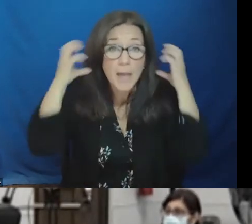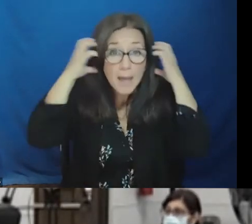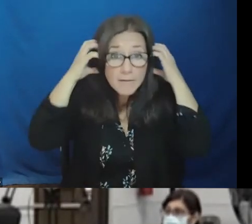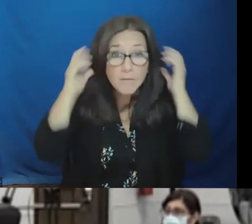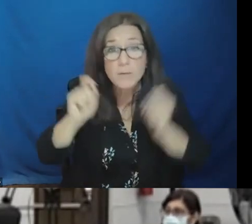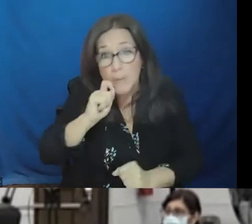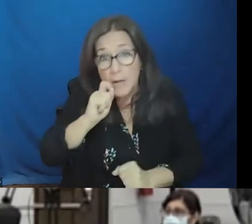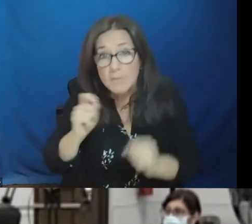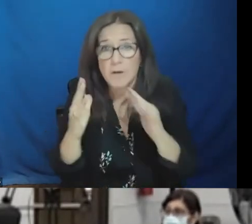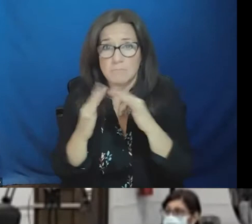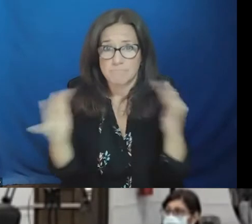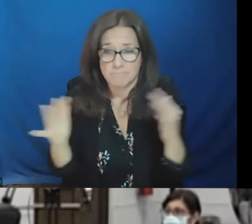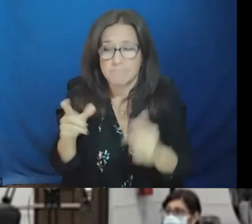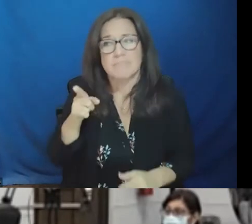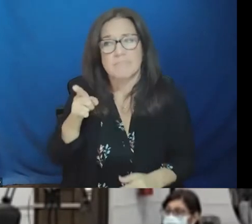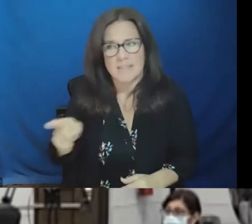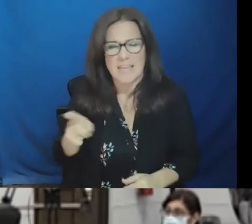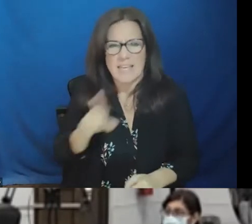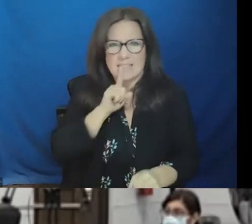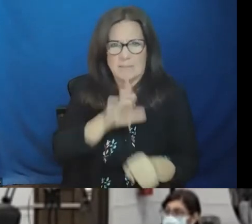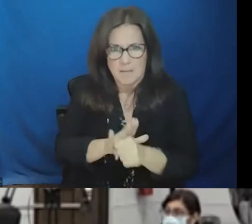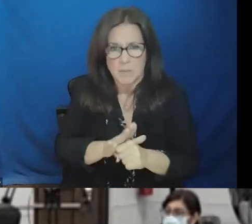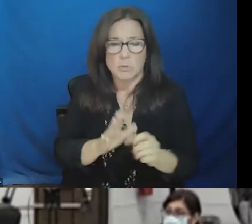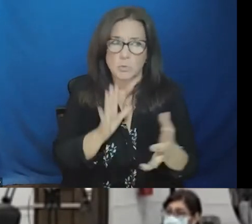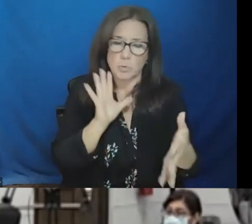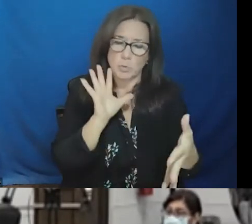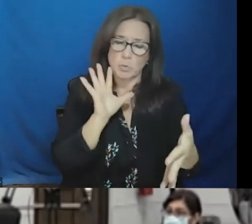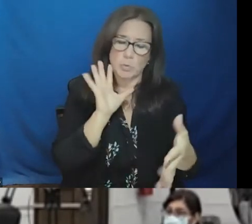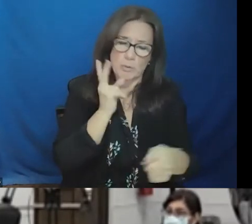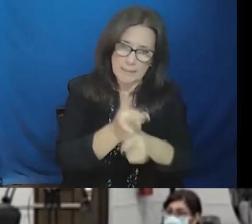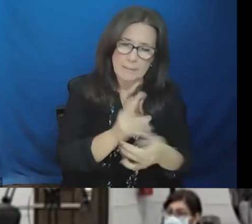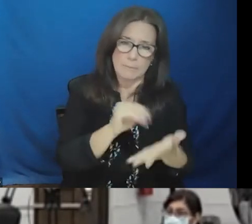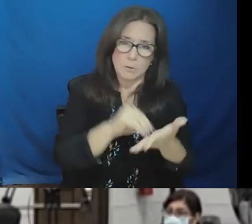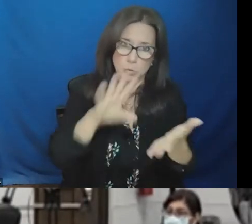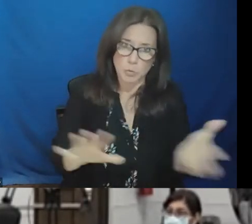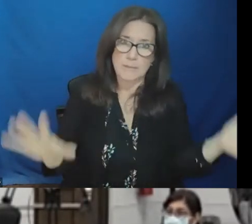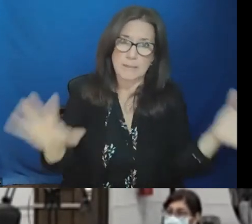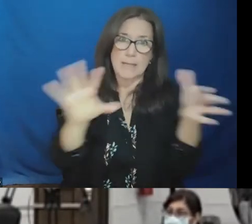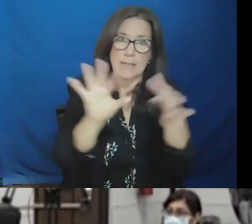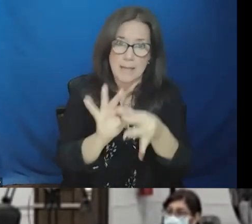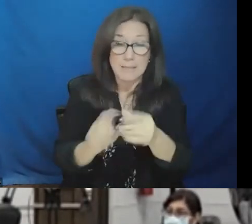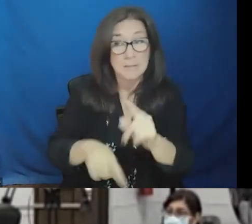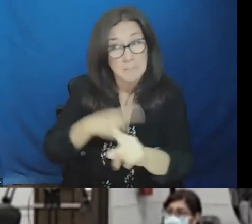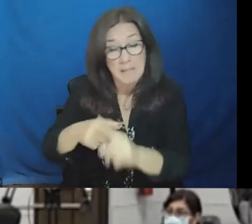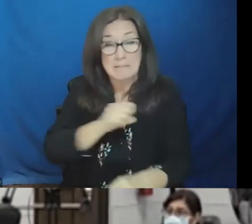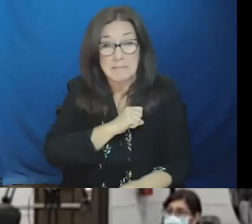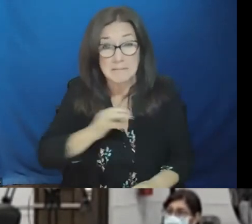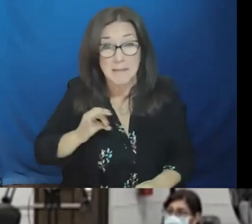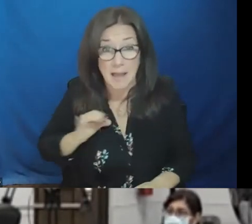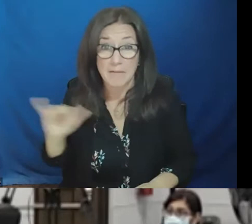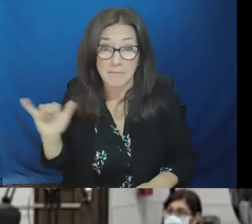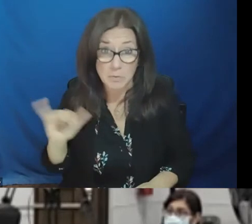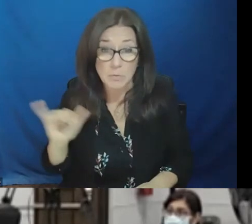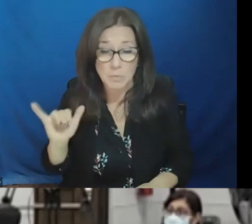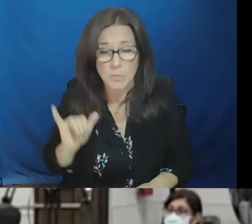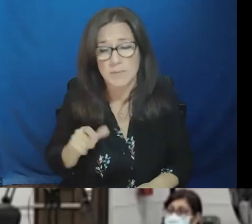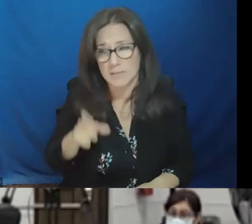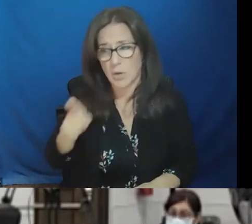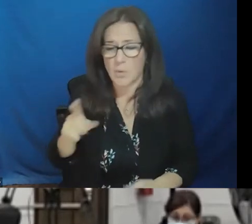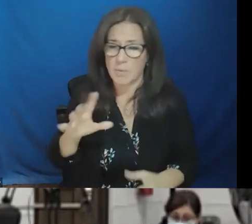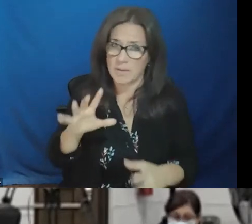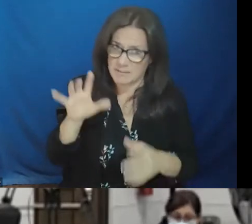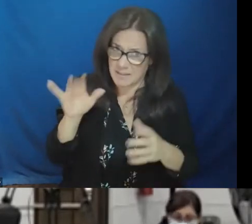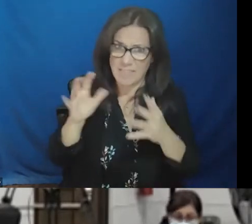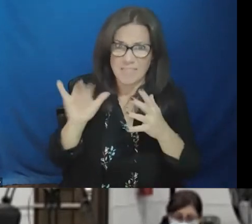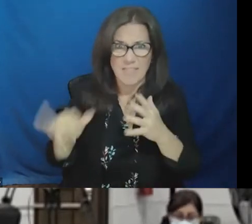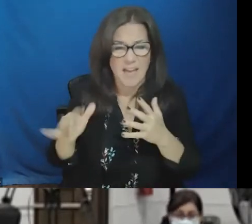make the work easier, keep us connected. An incredible amount of knowledge in the software and information systems,